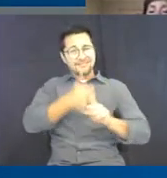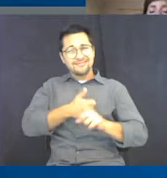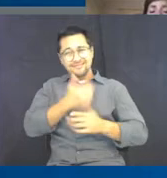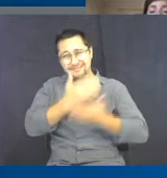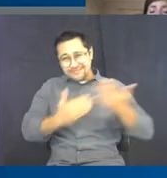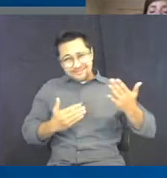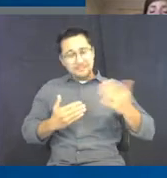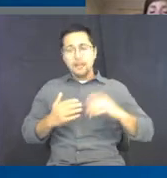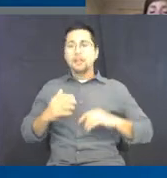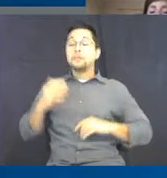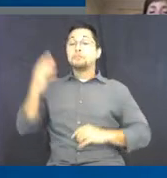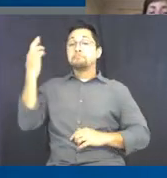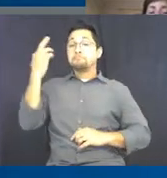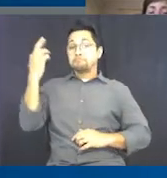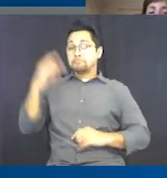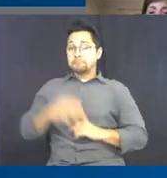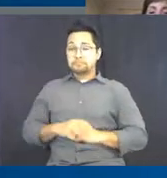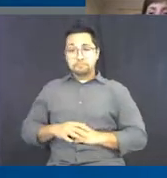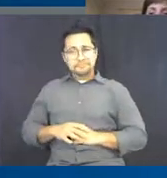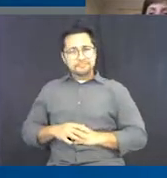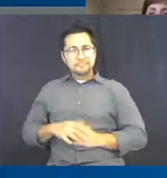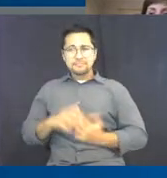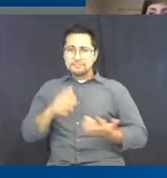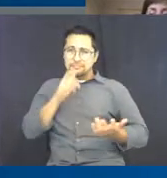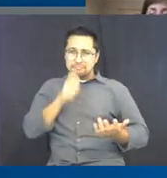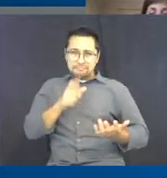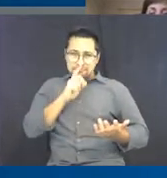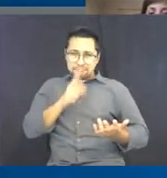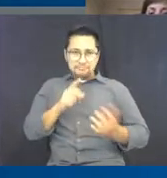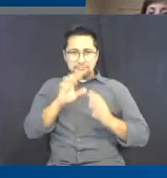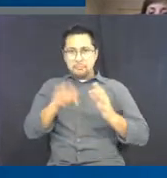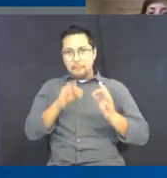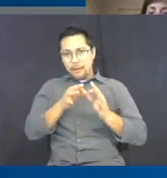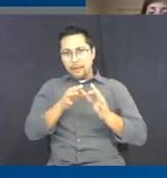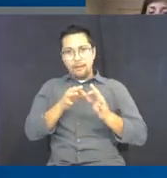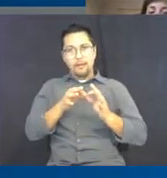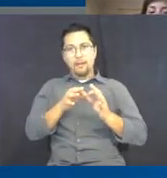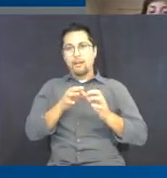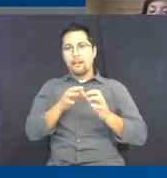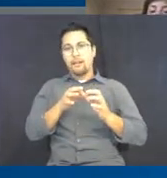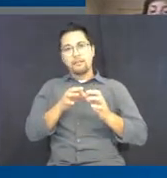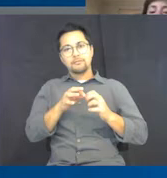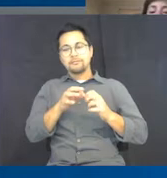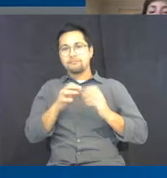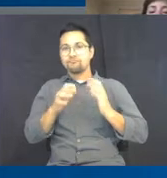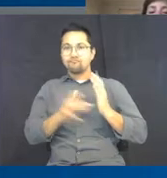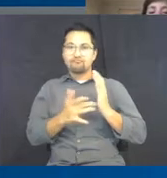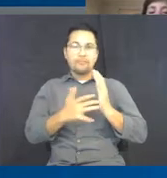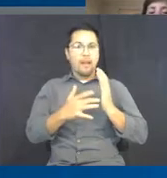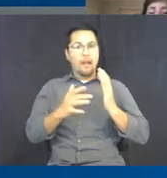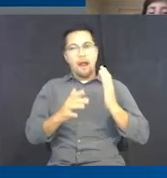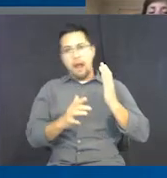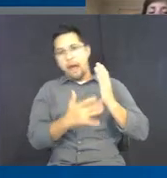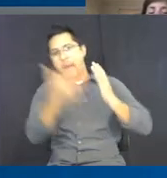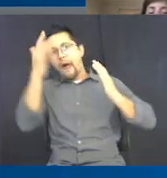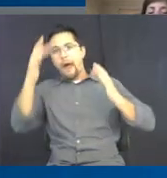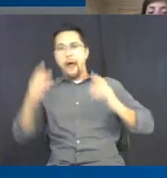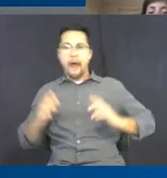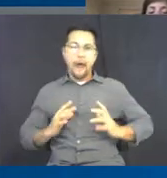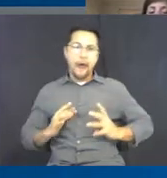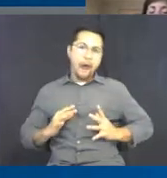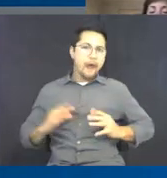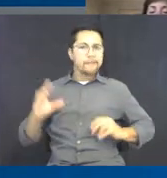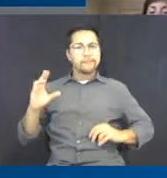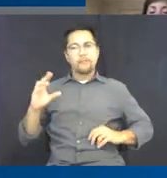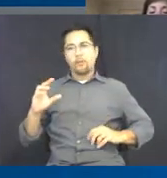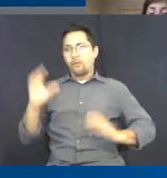instead, it's really looking at those outcomes, those concerns, those preferences of the individual, and then customizing a solution to fit